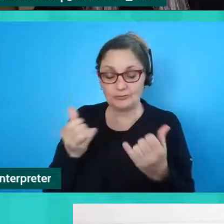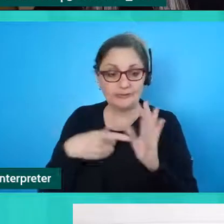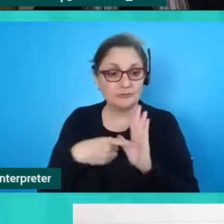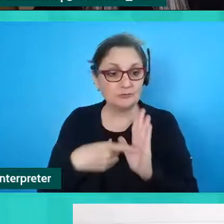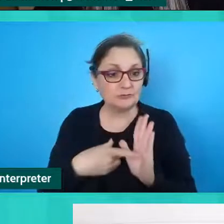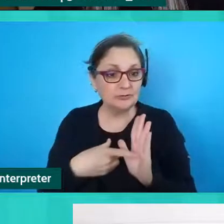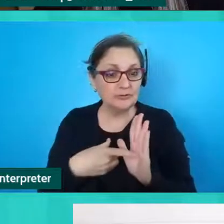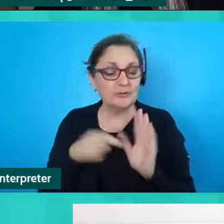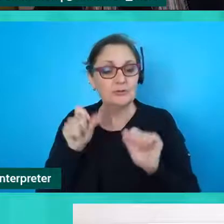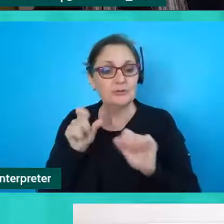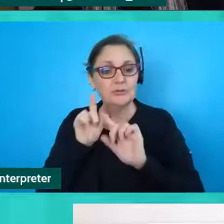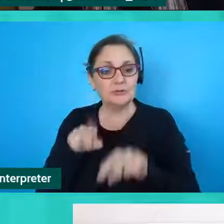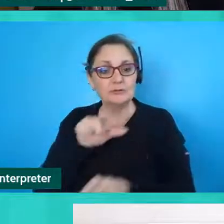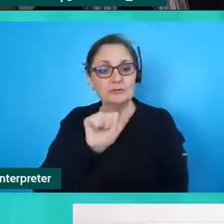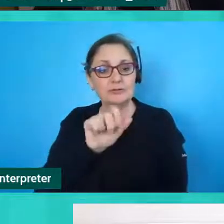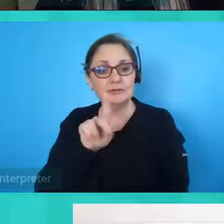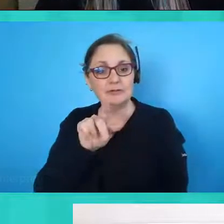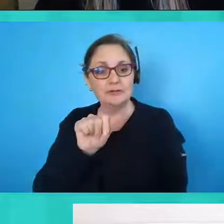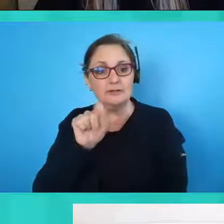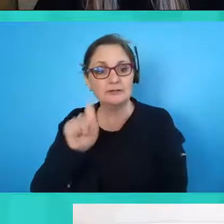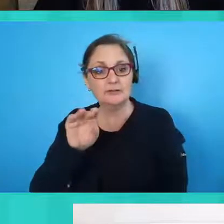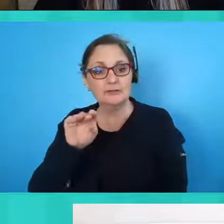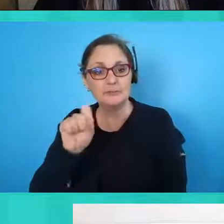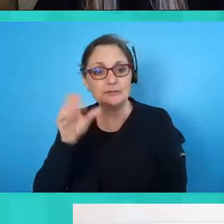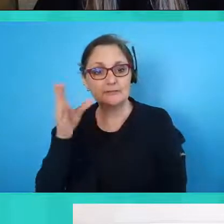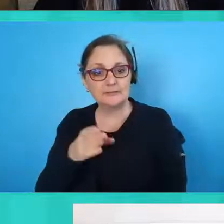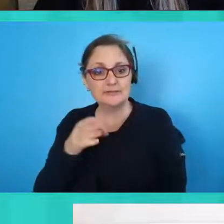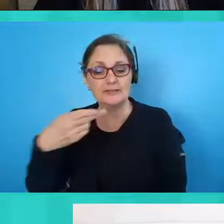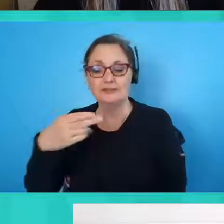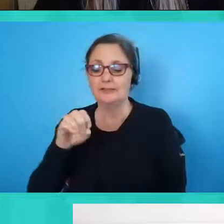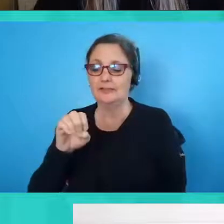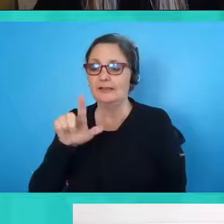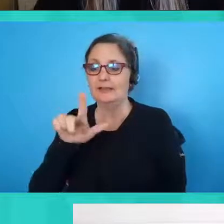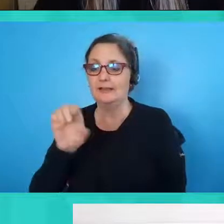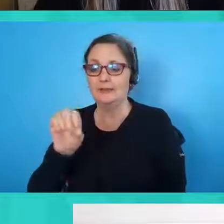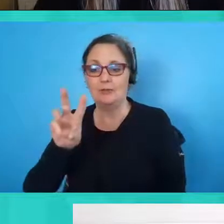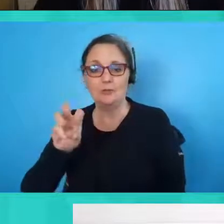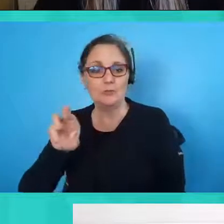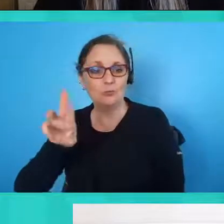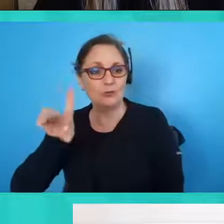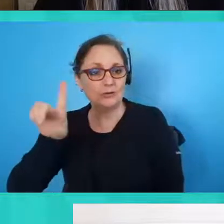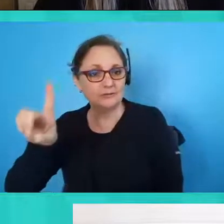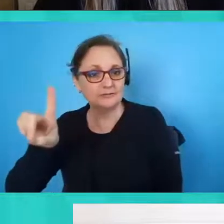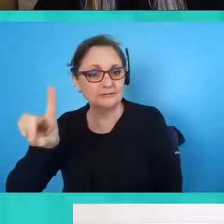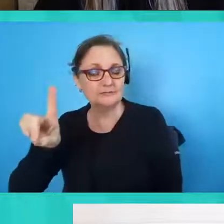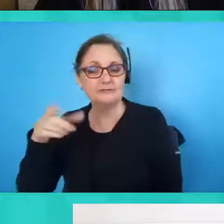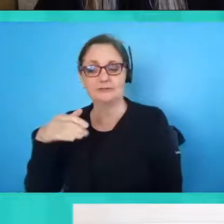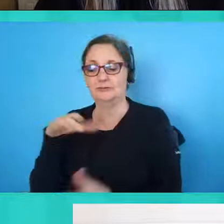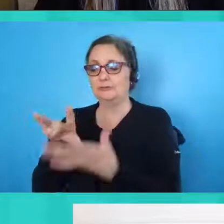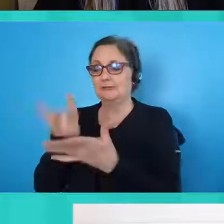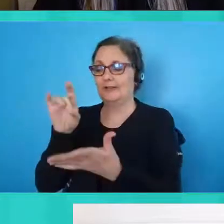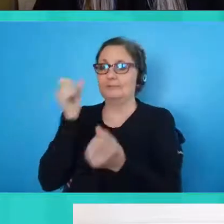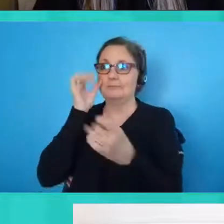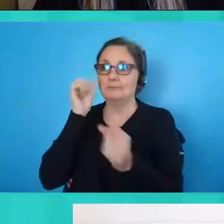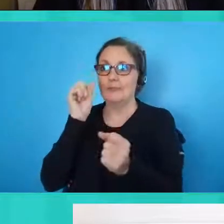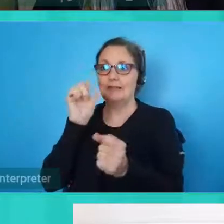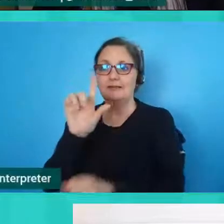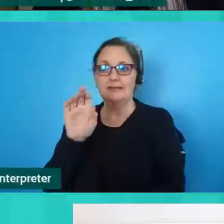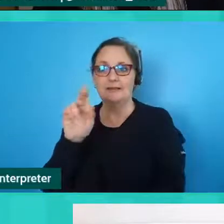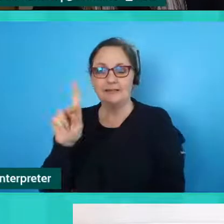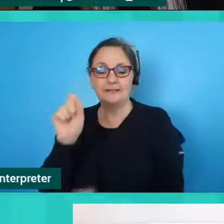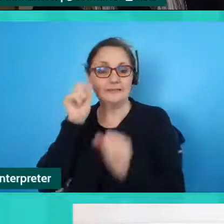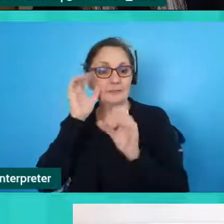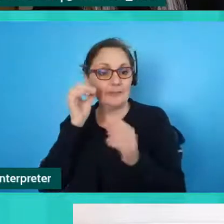you can go to aka.ms/hello world to find great links to amazing resources and continue your